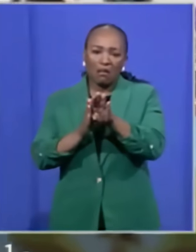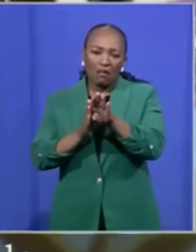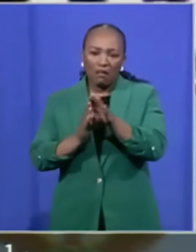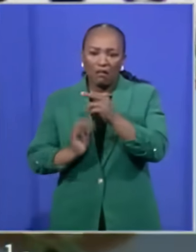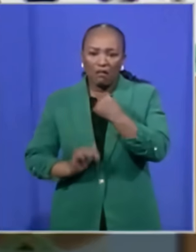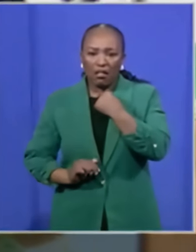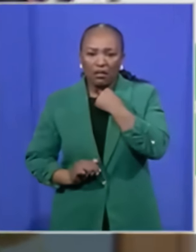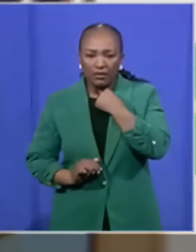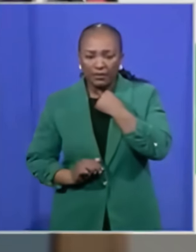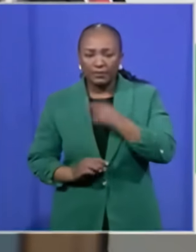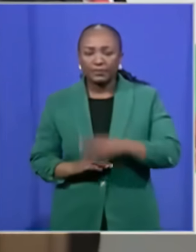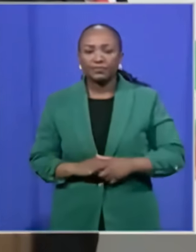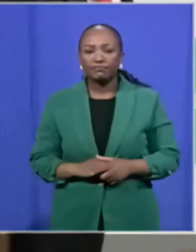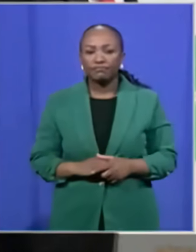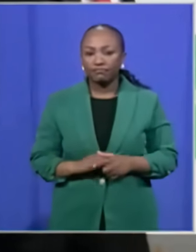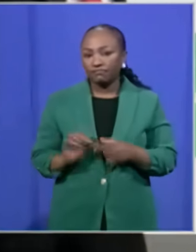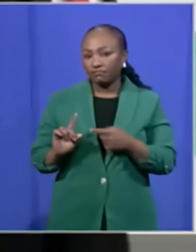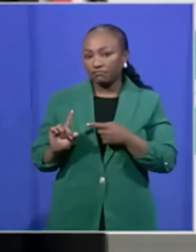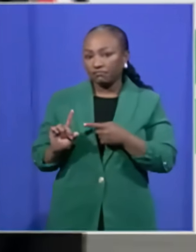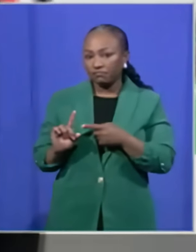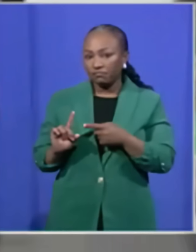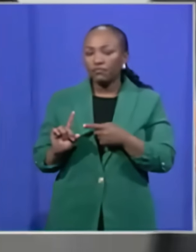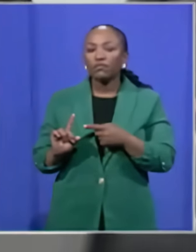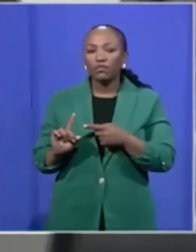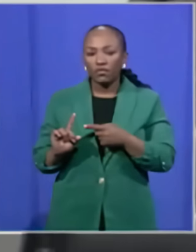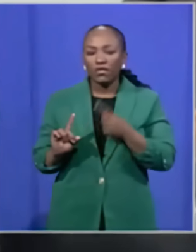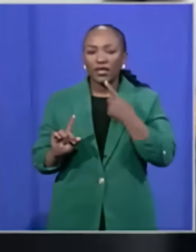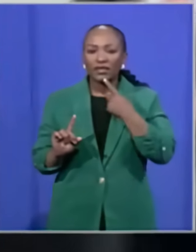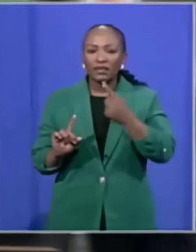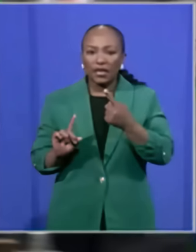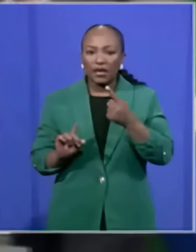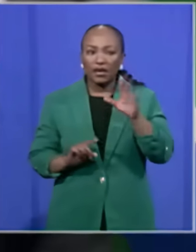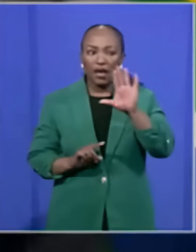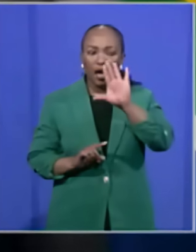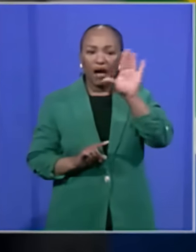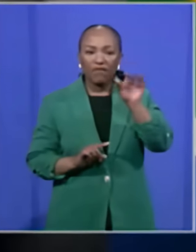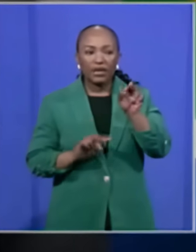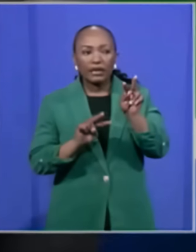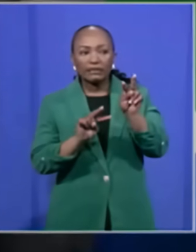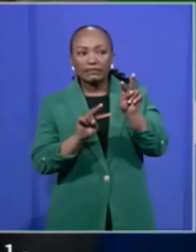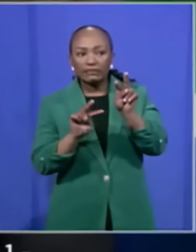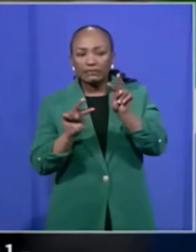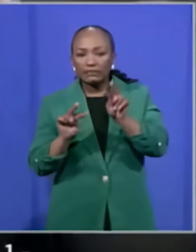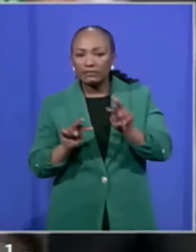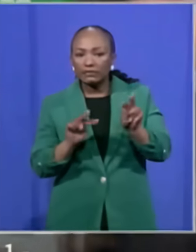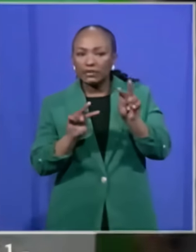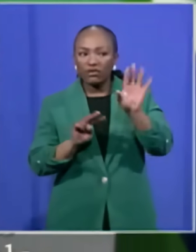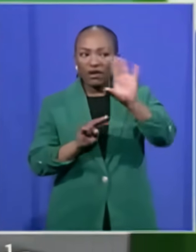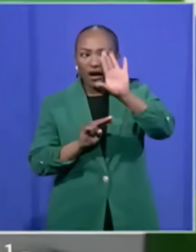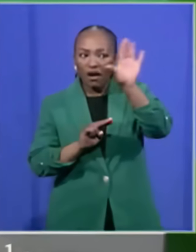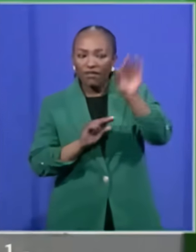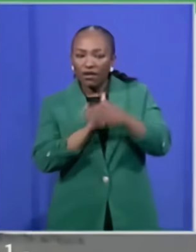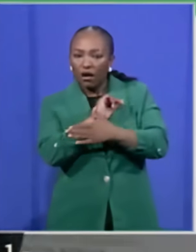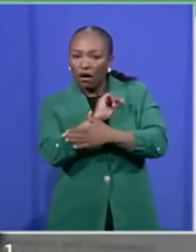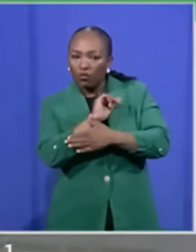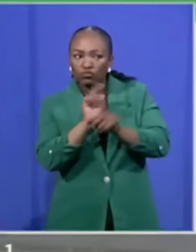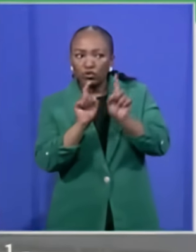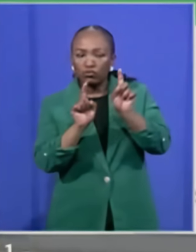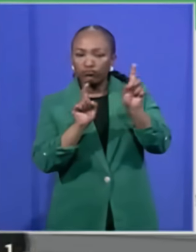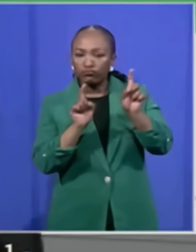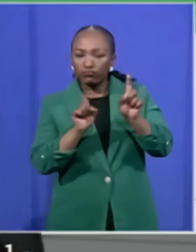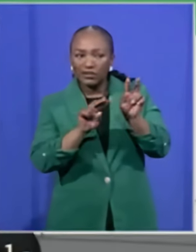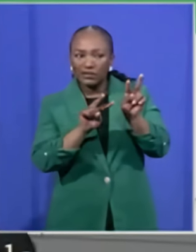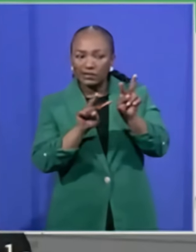Lamola o re Afrika Borwa e beile le ihlo lo tshwara ditherisano ka maemo a tshireletso mabatoweng a fapaneng a Afrika. Nakong eo a etsang